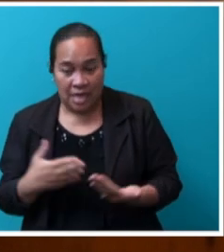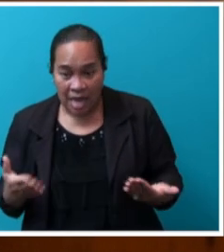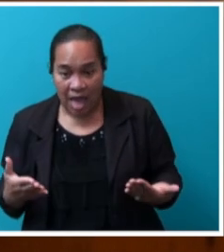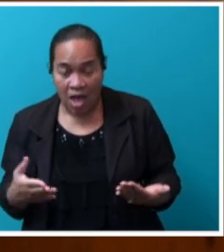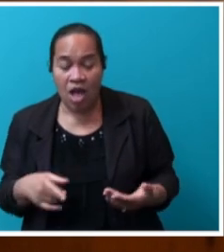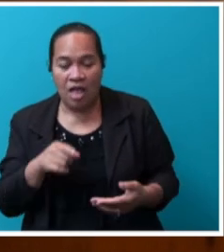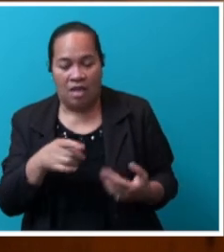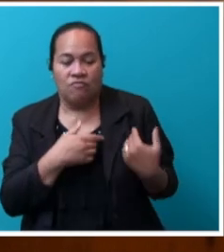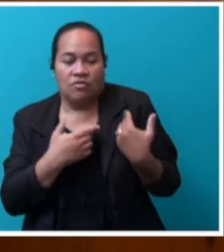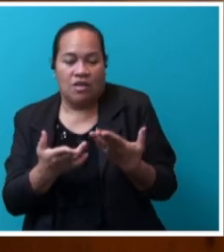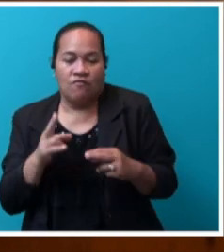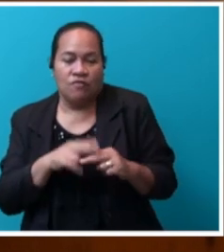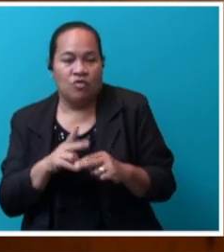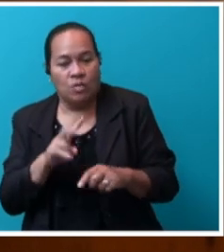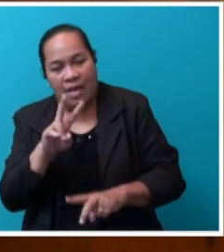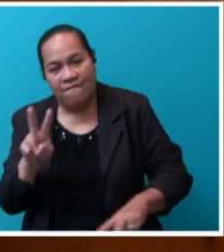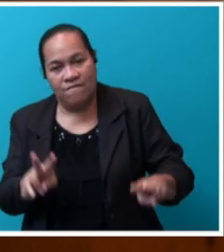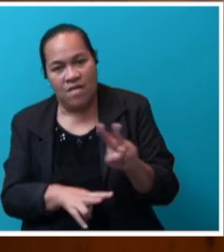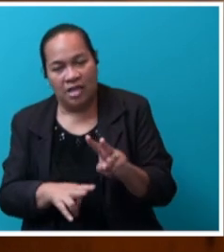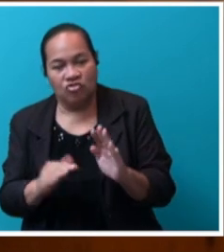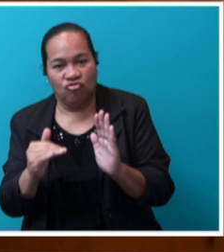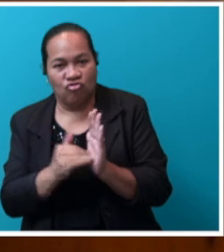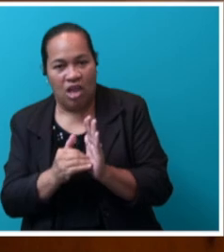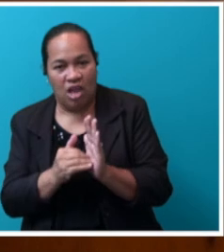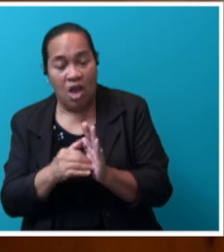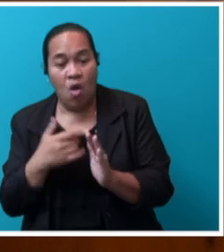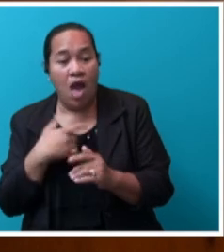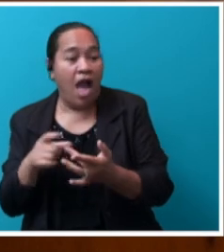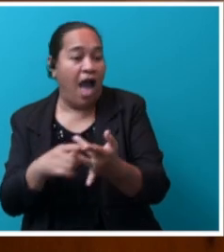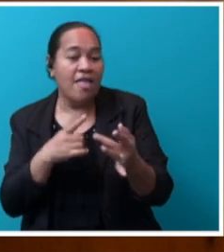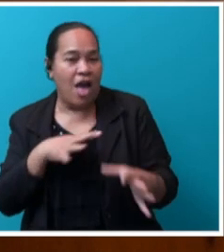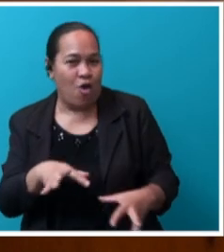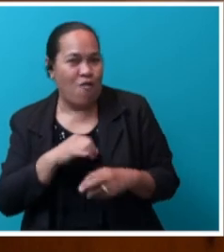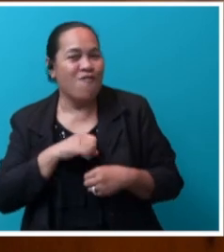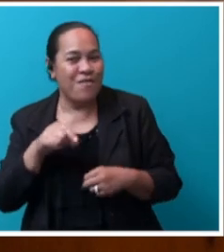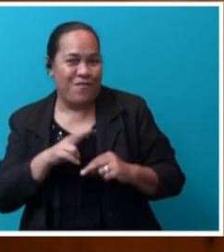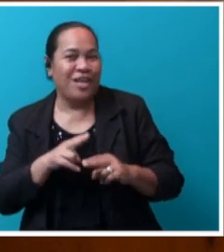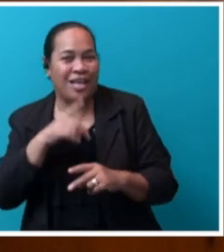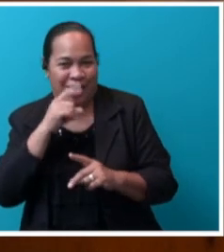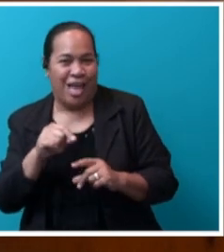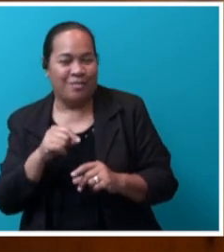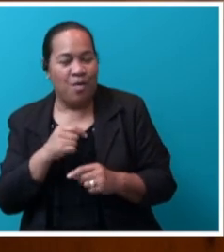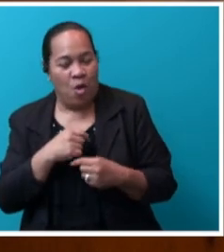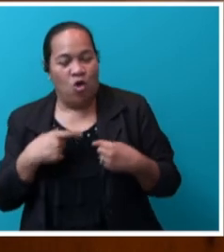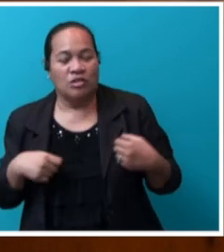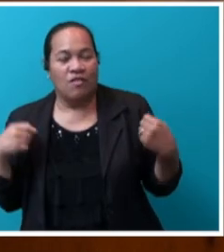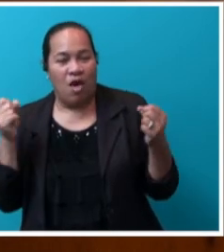the role of Vice Chair, reflecting the confidence of other WTO members in our contribution. I